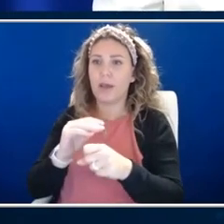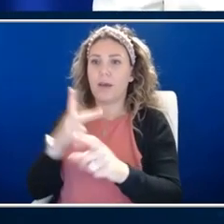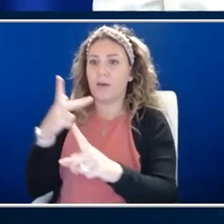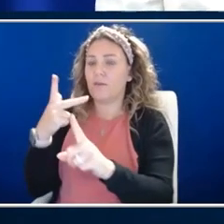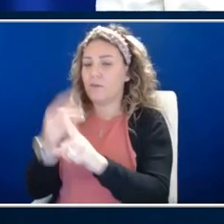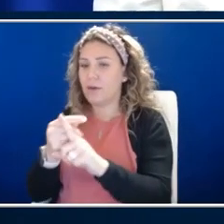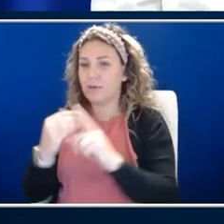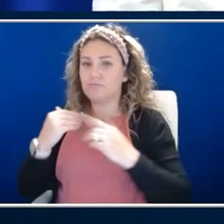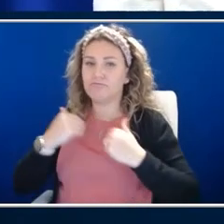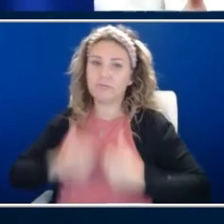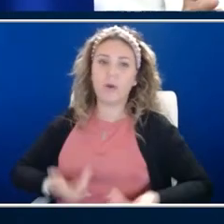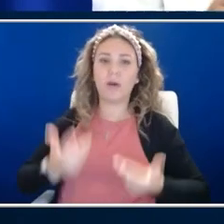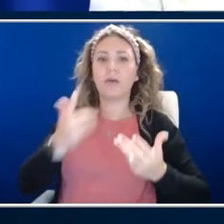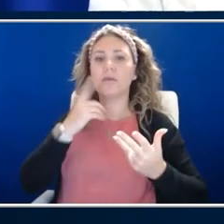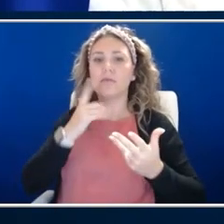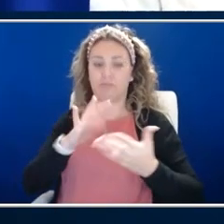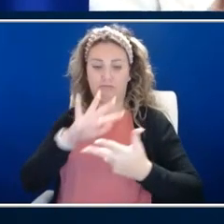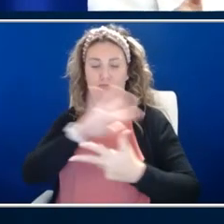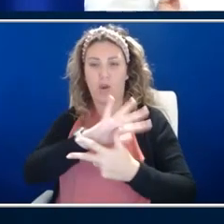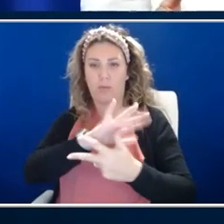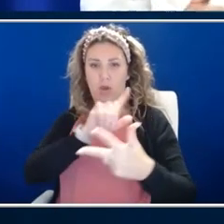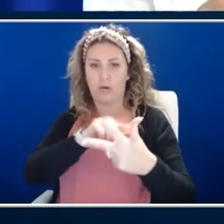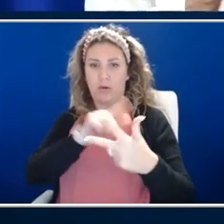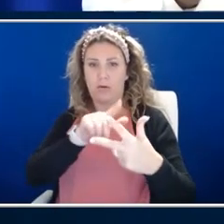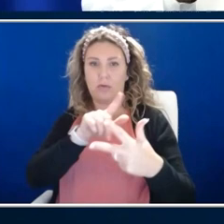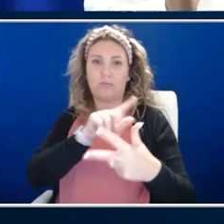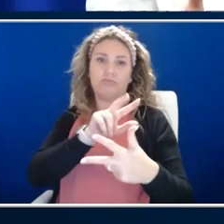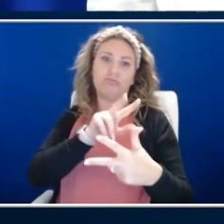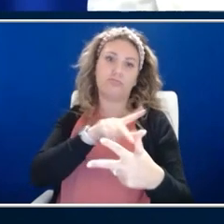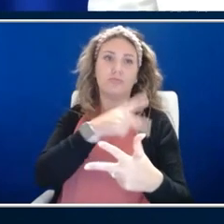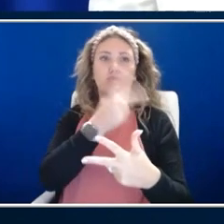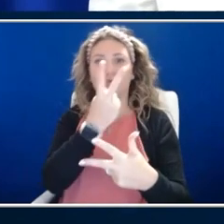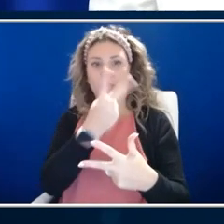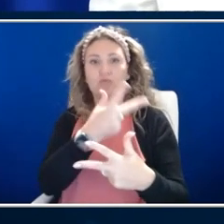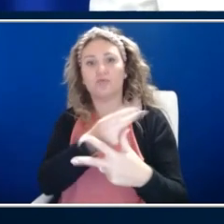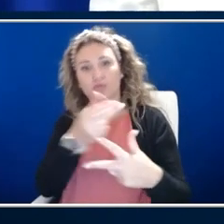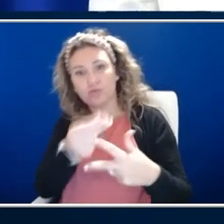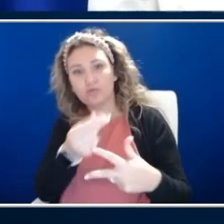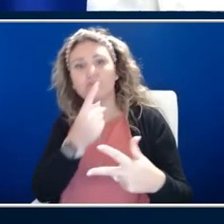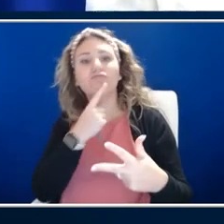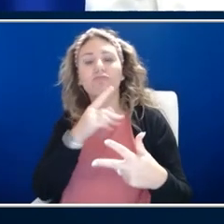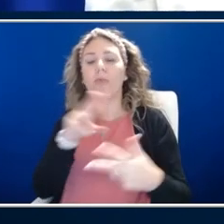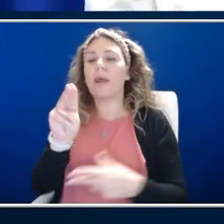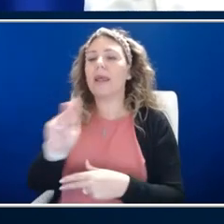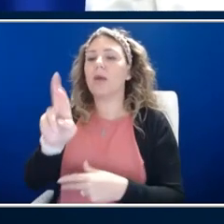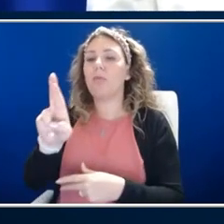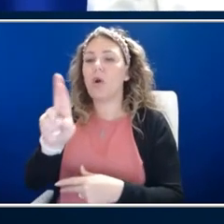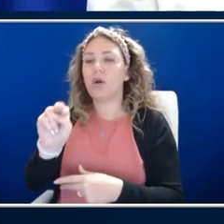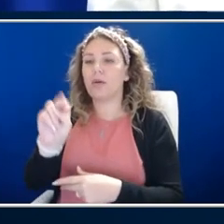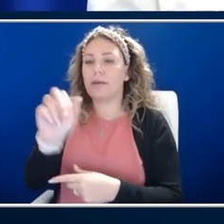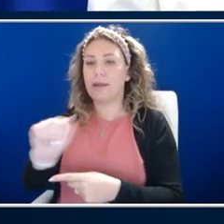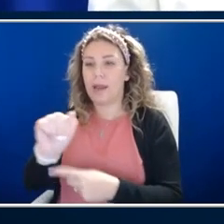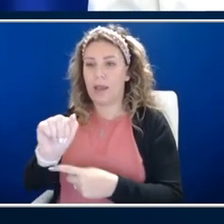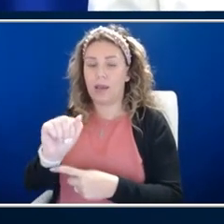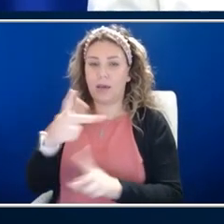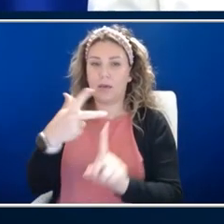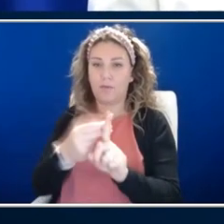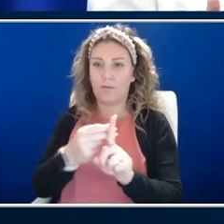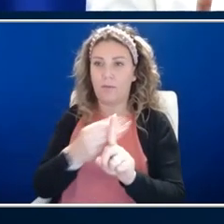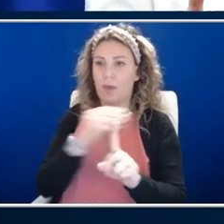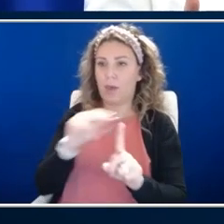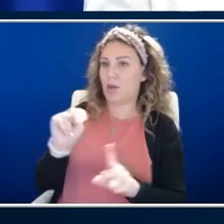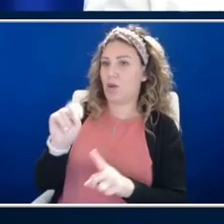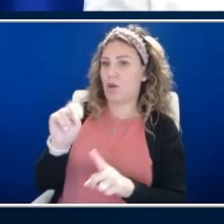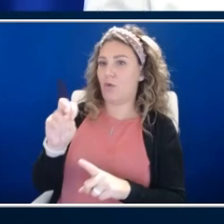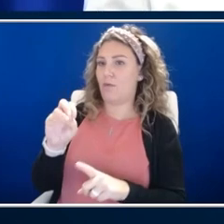you get your primary series, two shots, and or with the mRNA vaccines, and with Novavax, and then